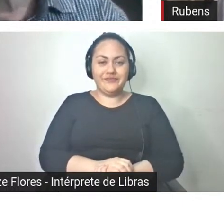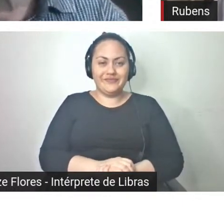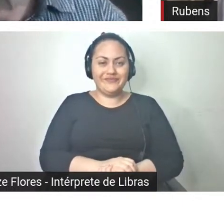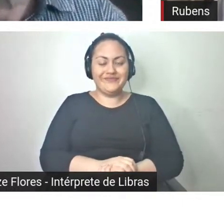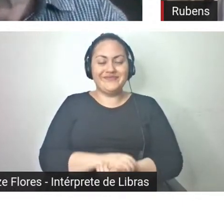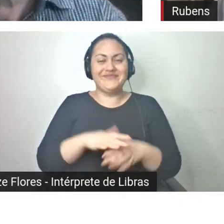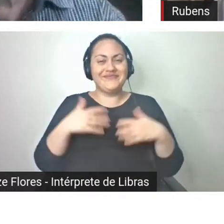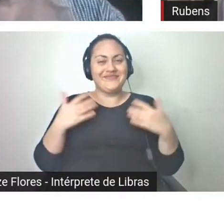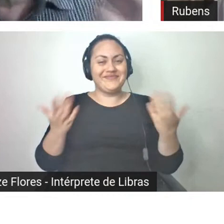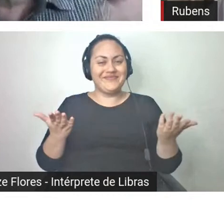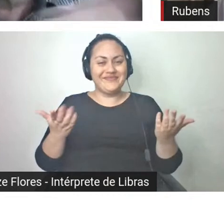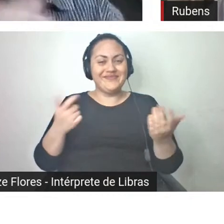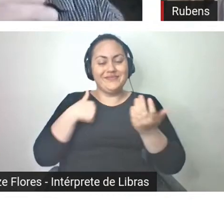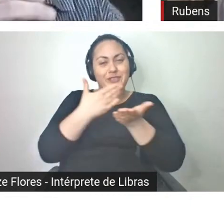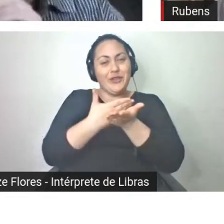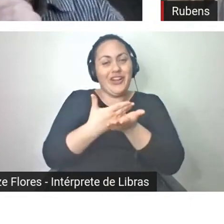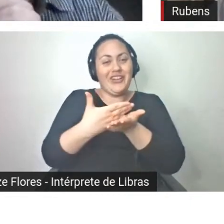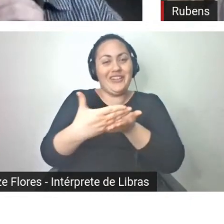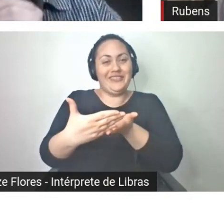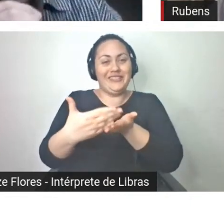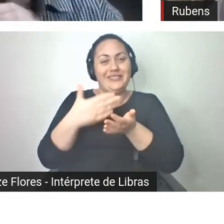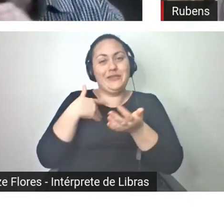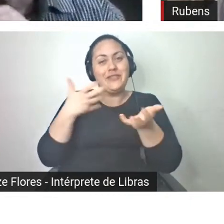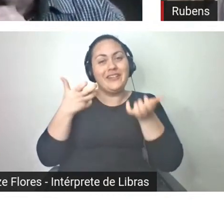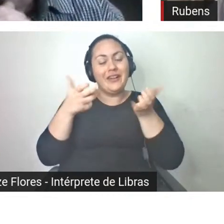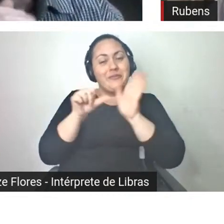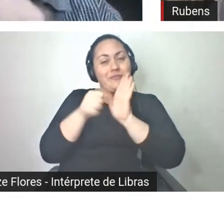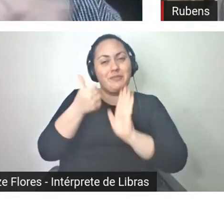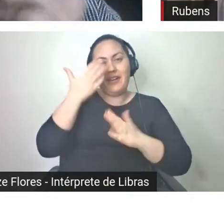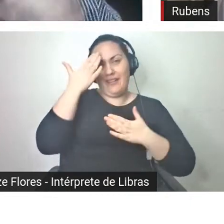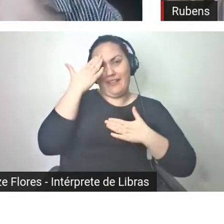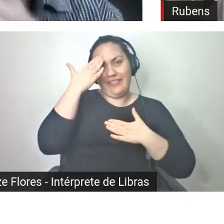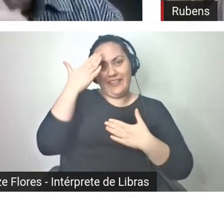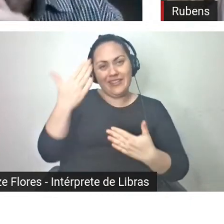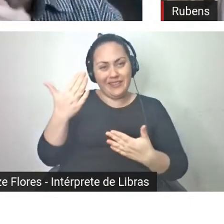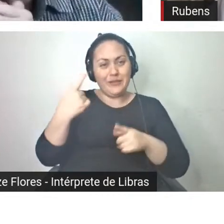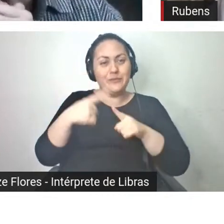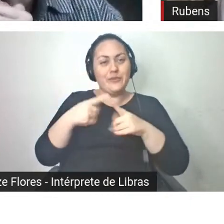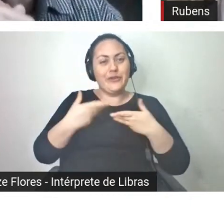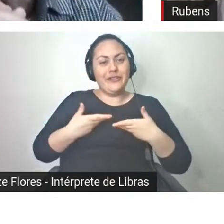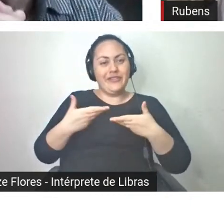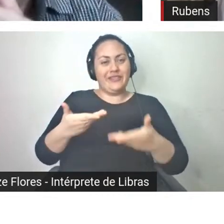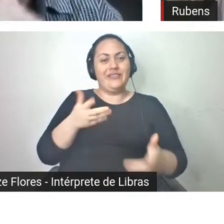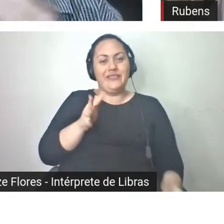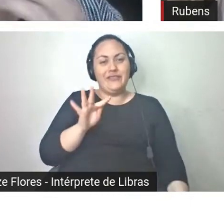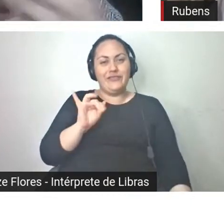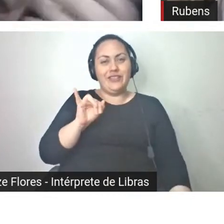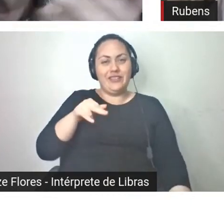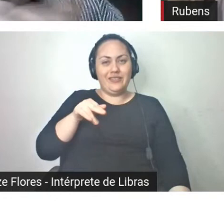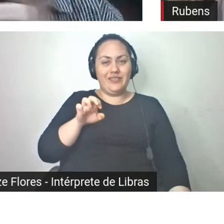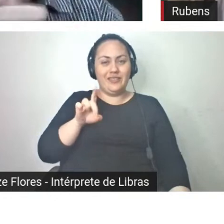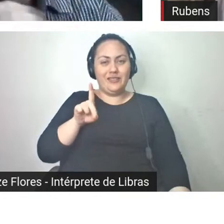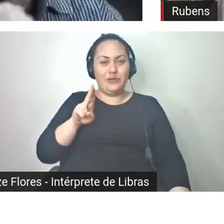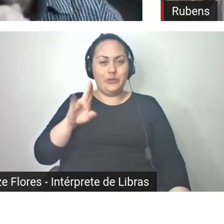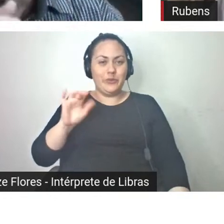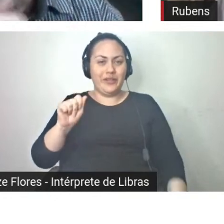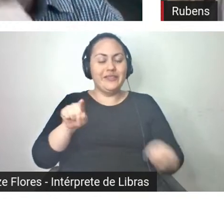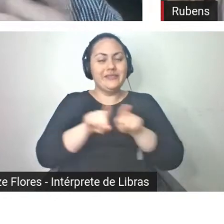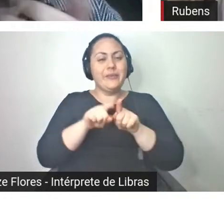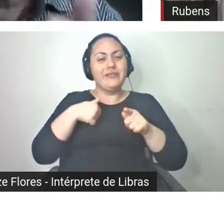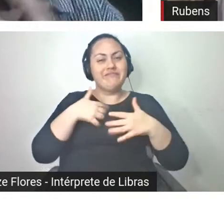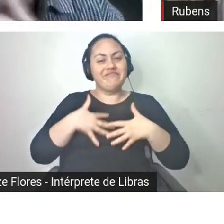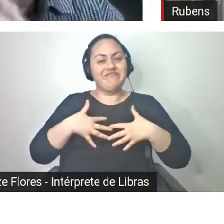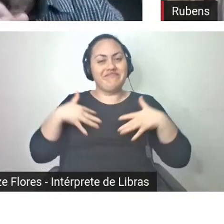Bom, inicialmente eu gostaria de agradecer o convite da Fineduca e a enorme alegria